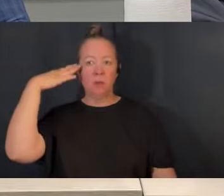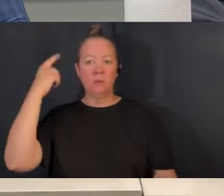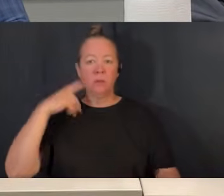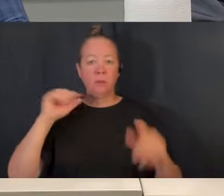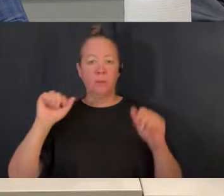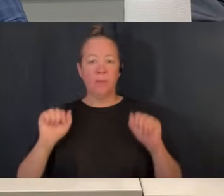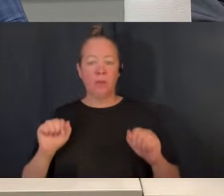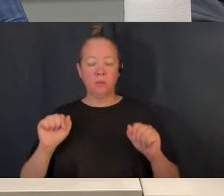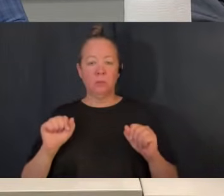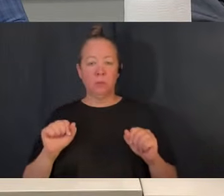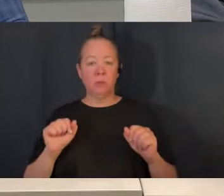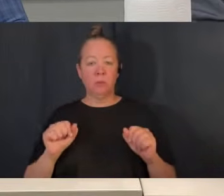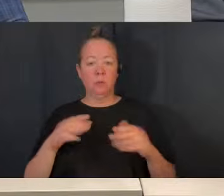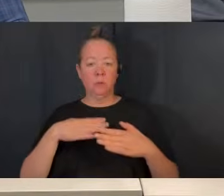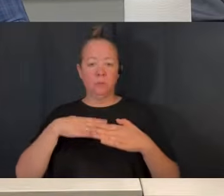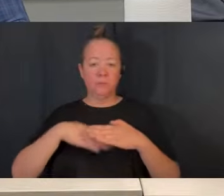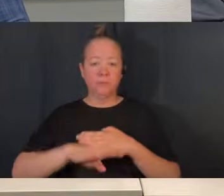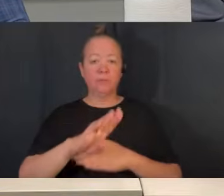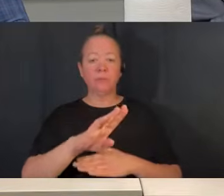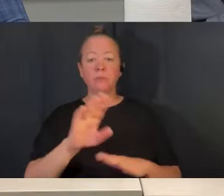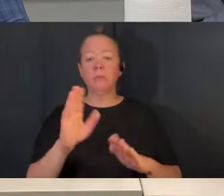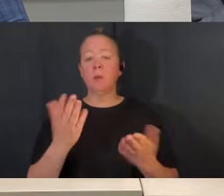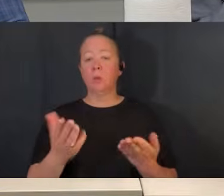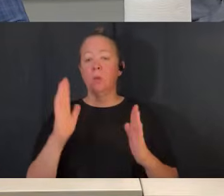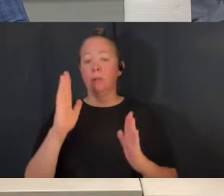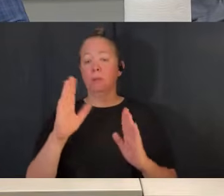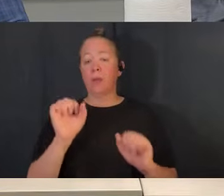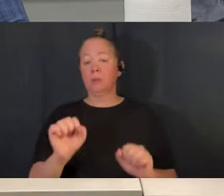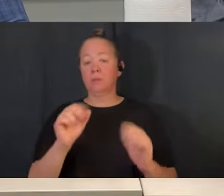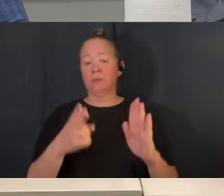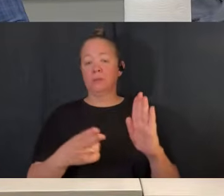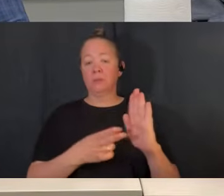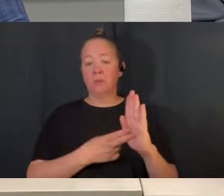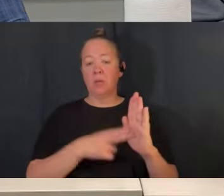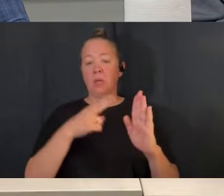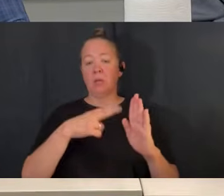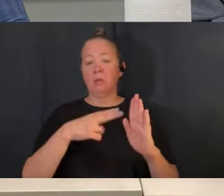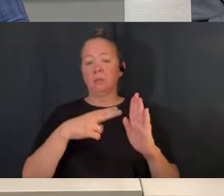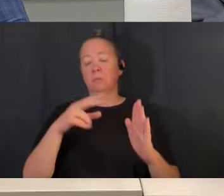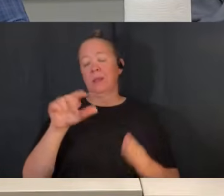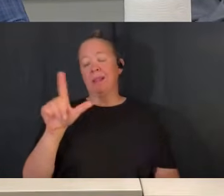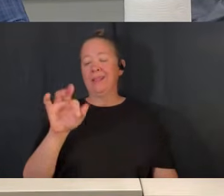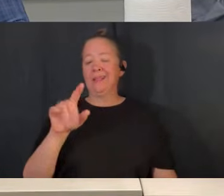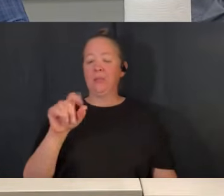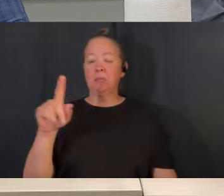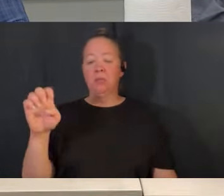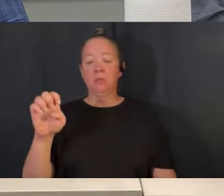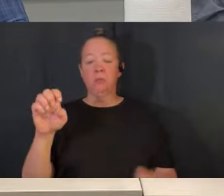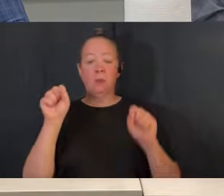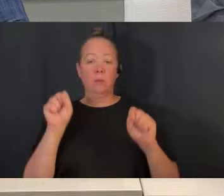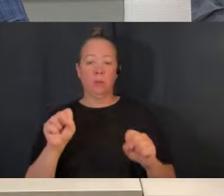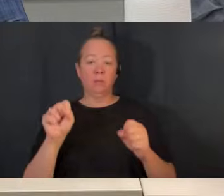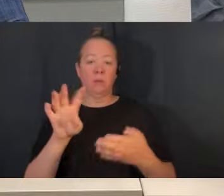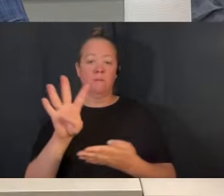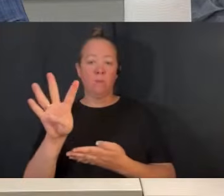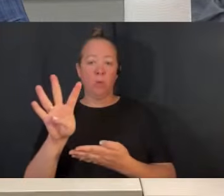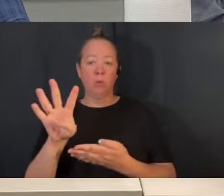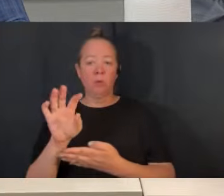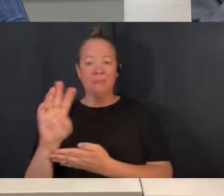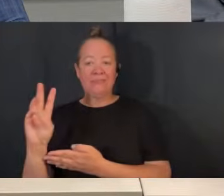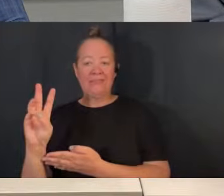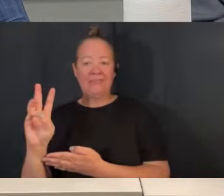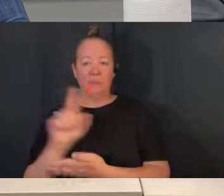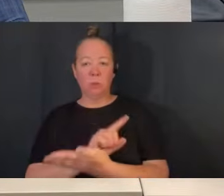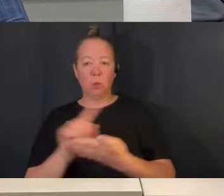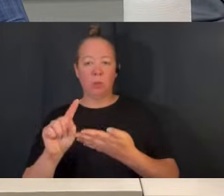be in contention to sign a lease within the next 4 to 6 weeks. Staff will continue to monitor developments